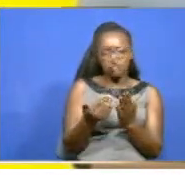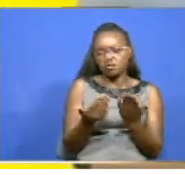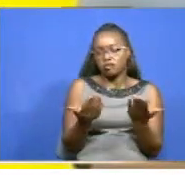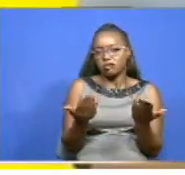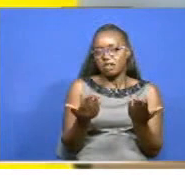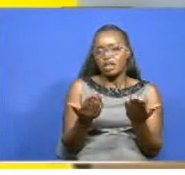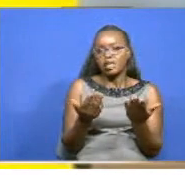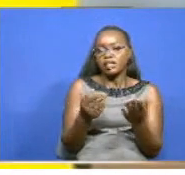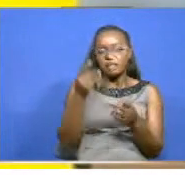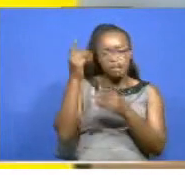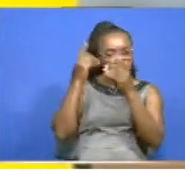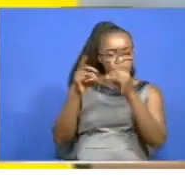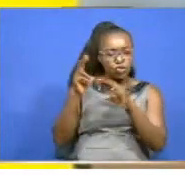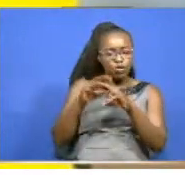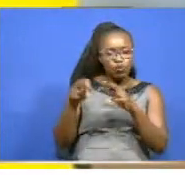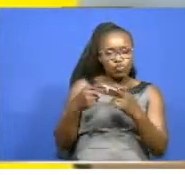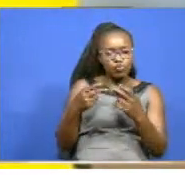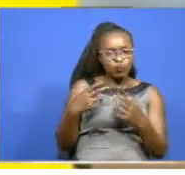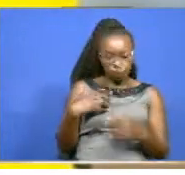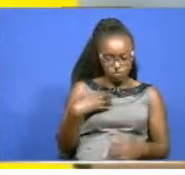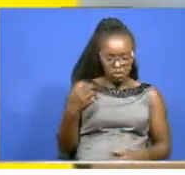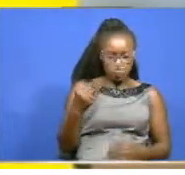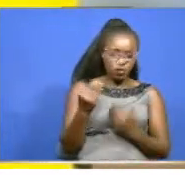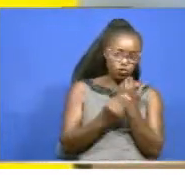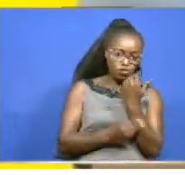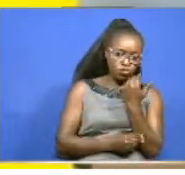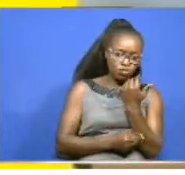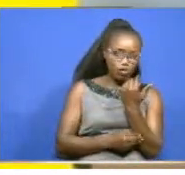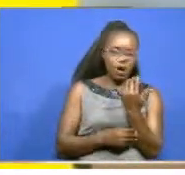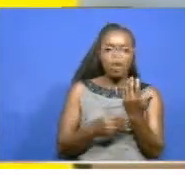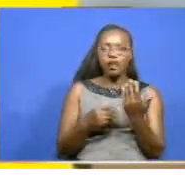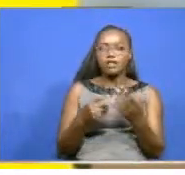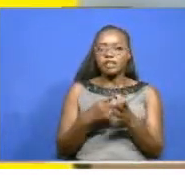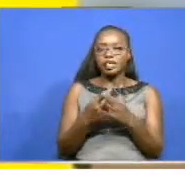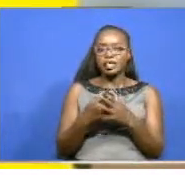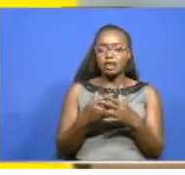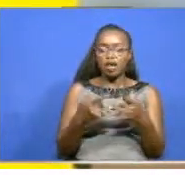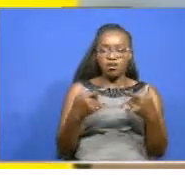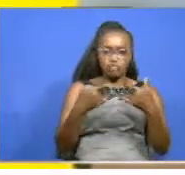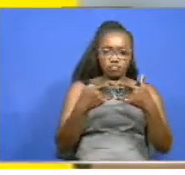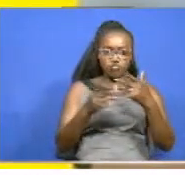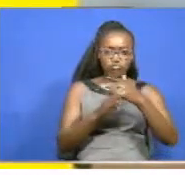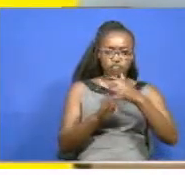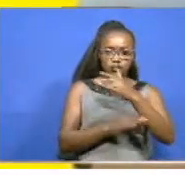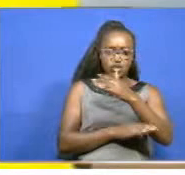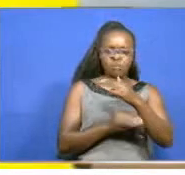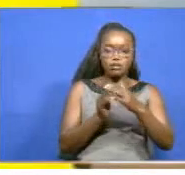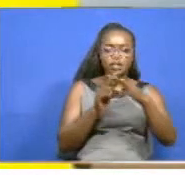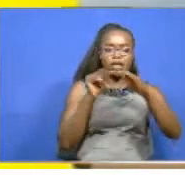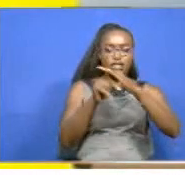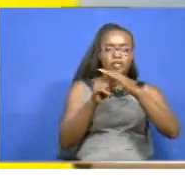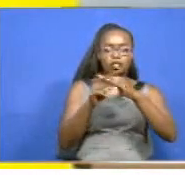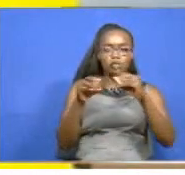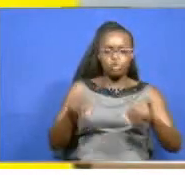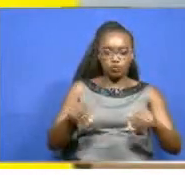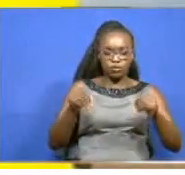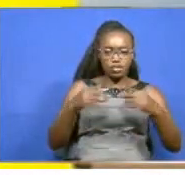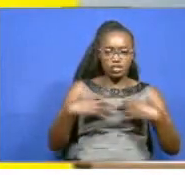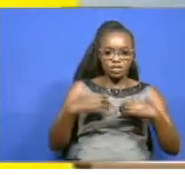What do you think the government has done to just bridge the gap of inequality in access to quality health care, and is it effective?